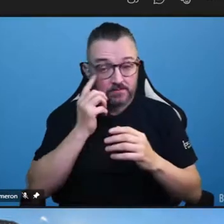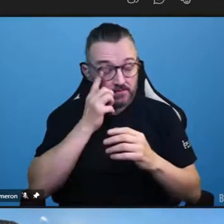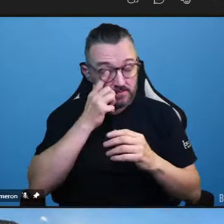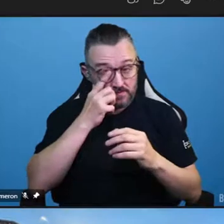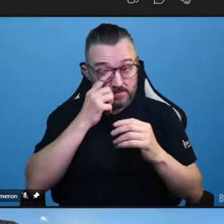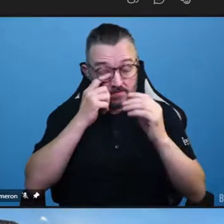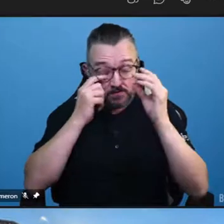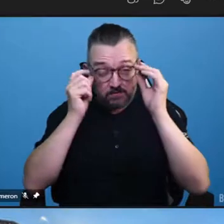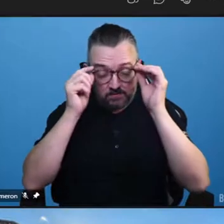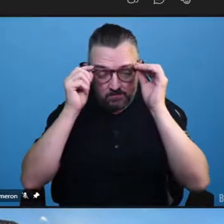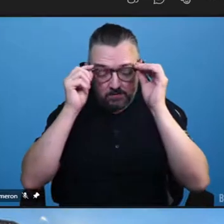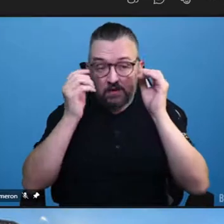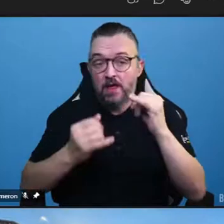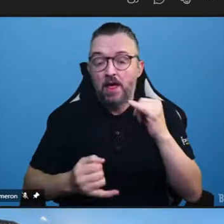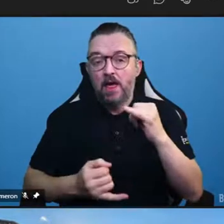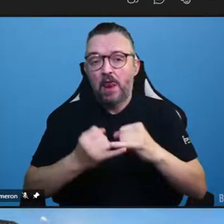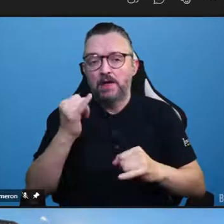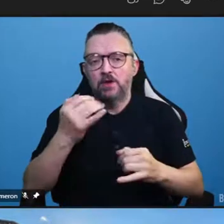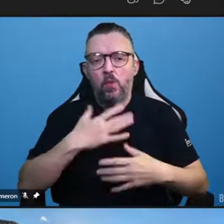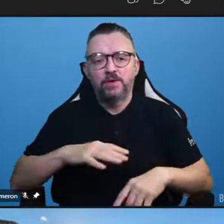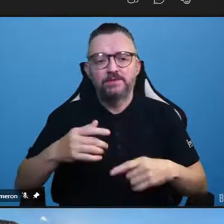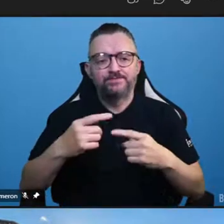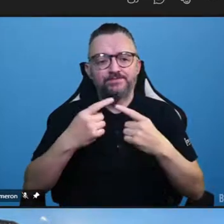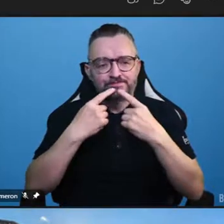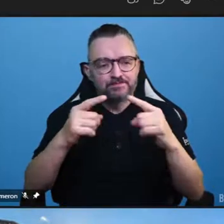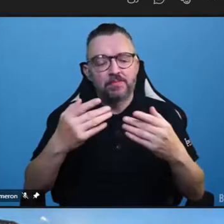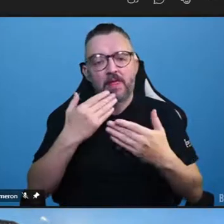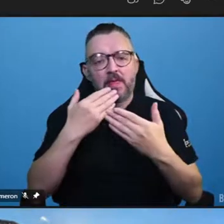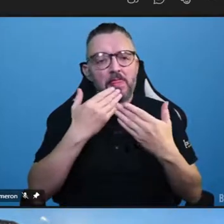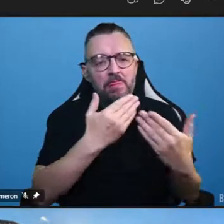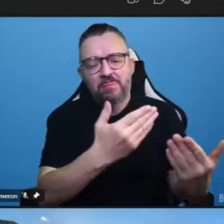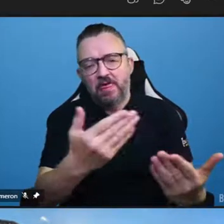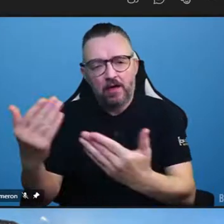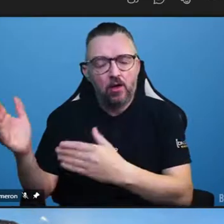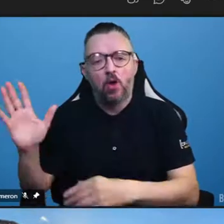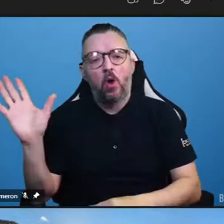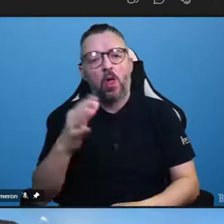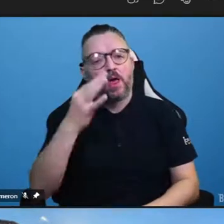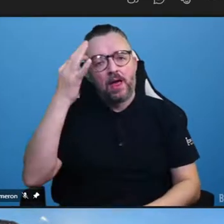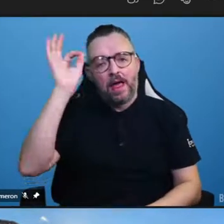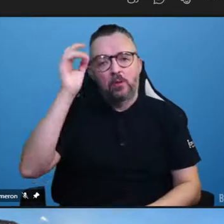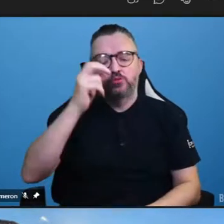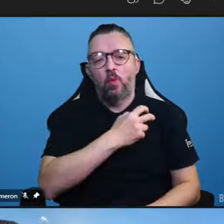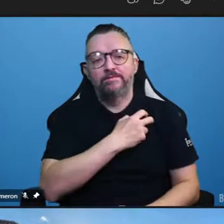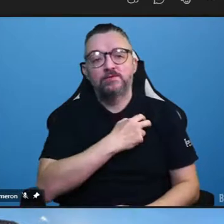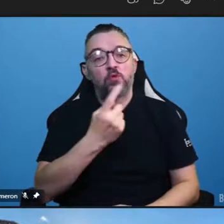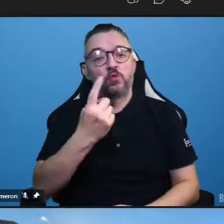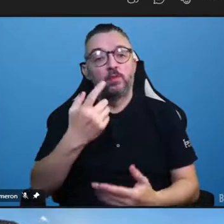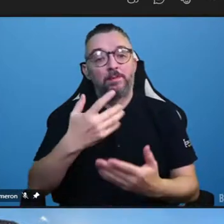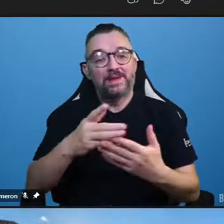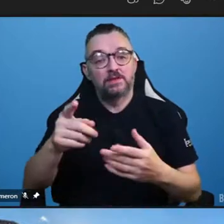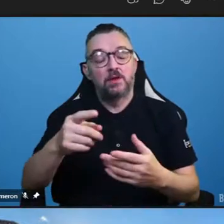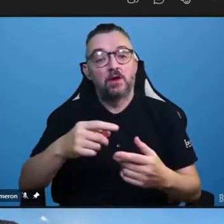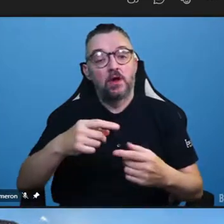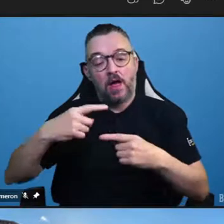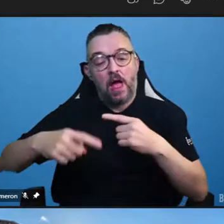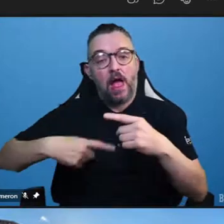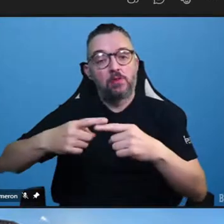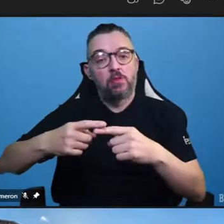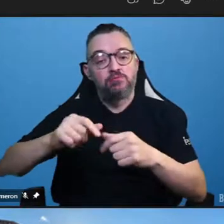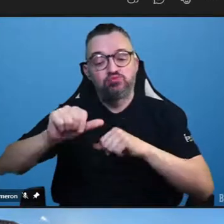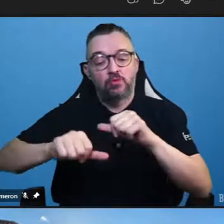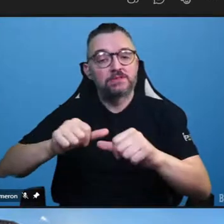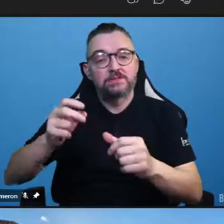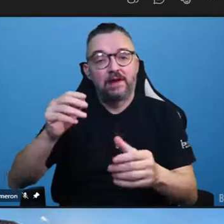Finally, I'd just like to reiterate our thanks to all the Council officers involved in the annual accounts process. Despite